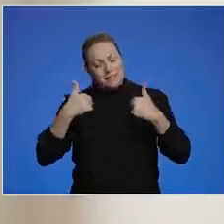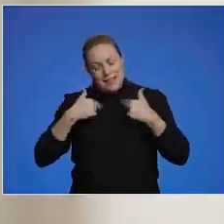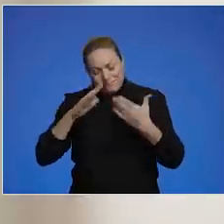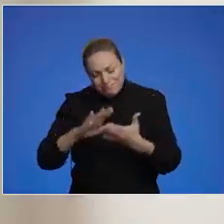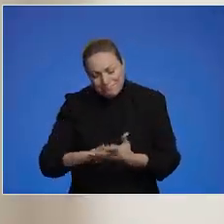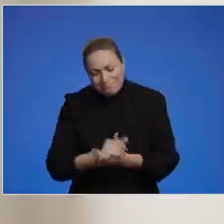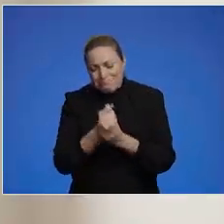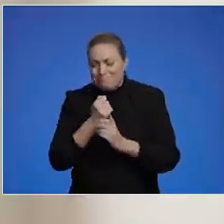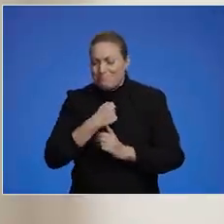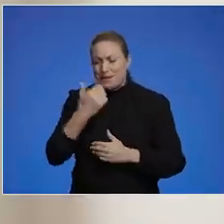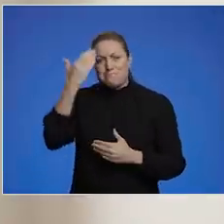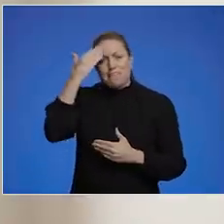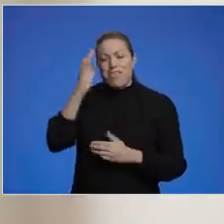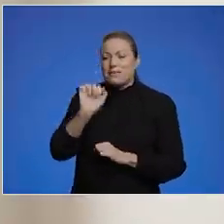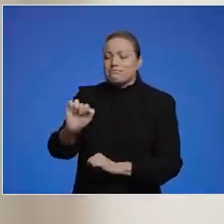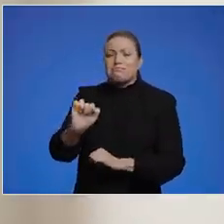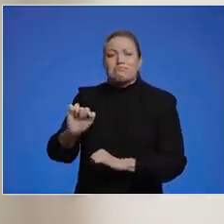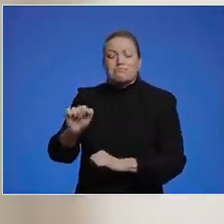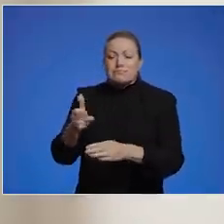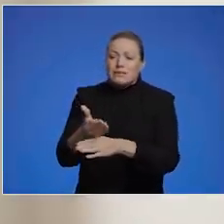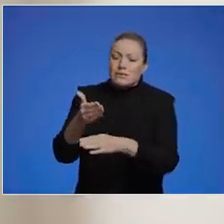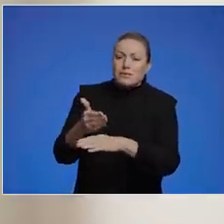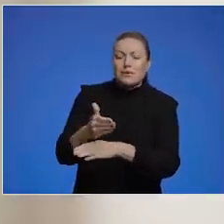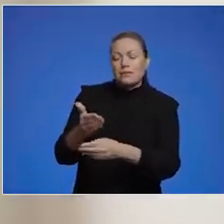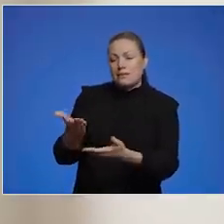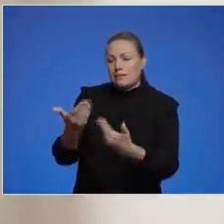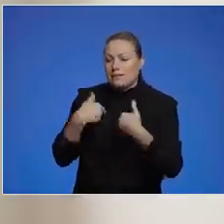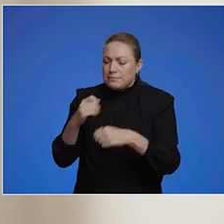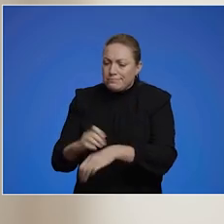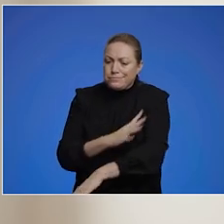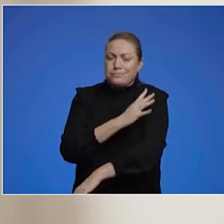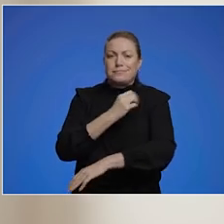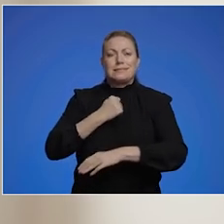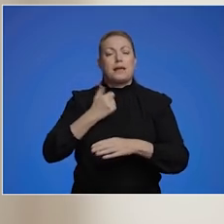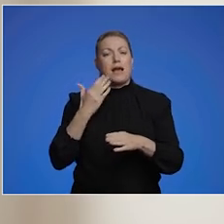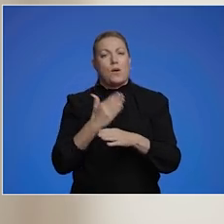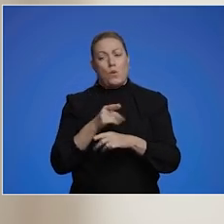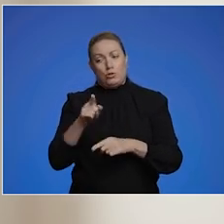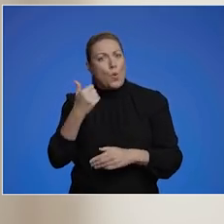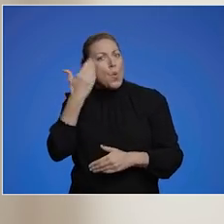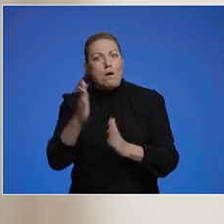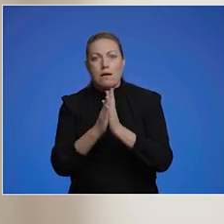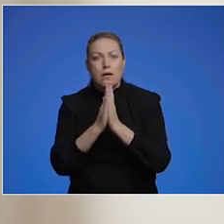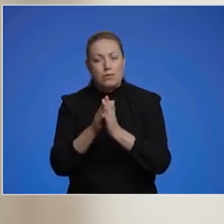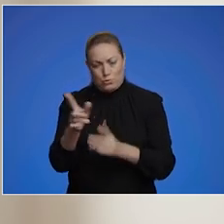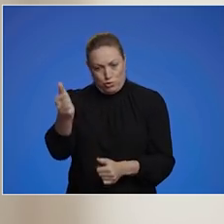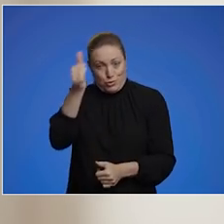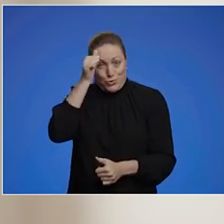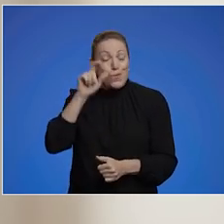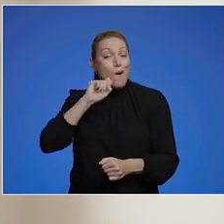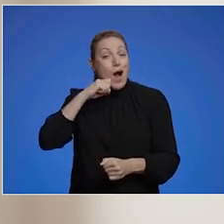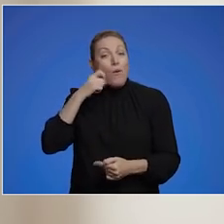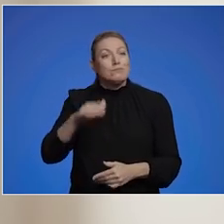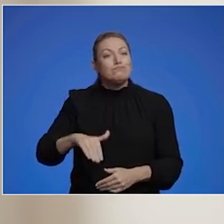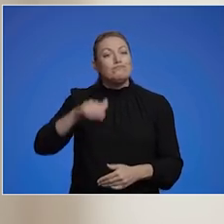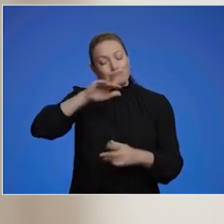for the role of my mother in my vocation. My mother always prayed. She somehow knew that I was going